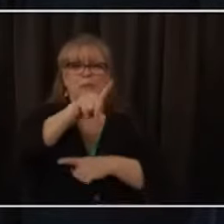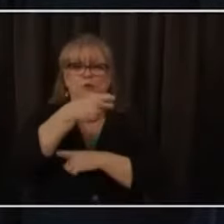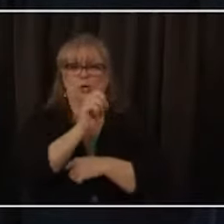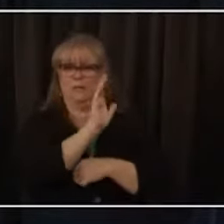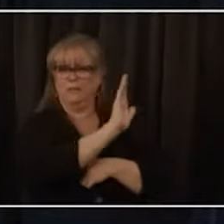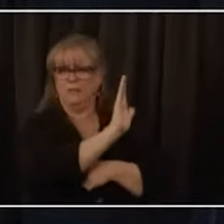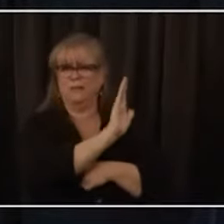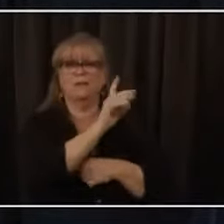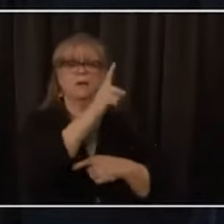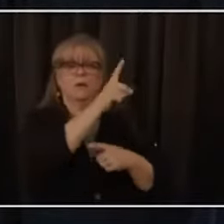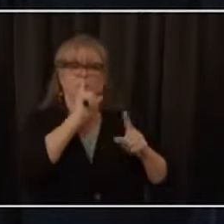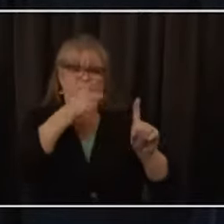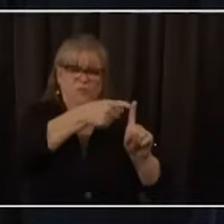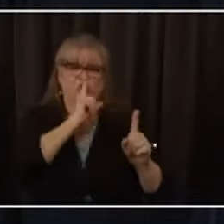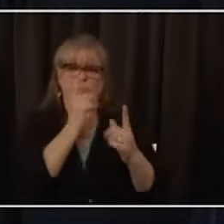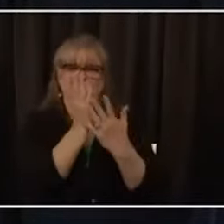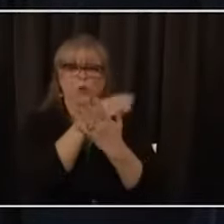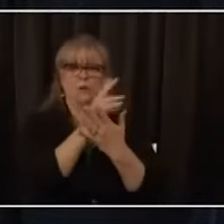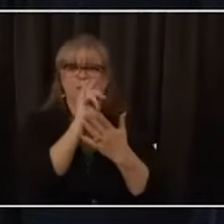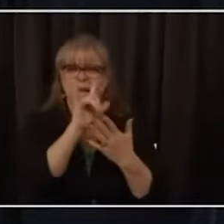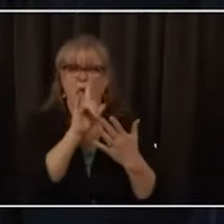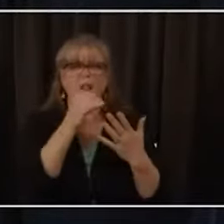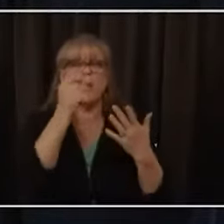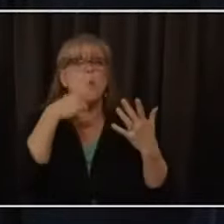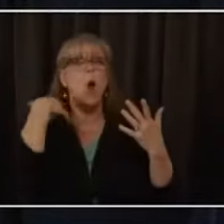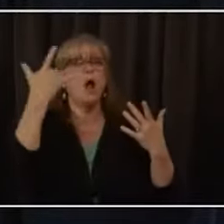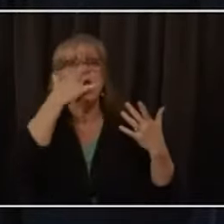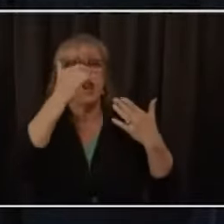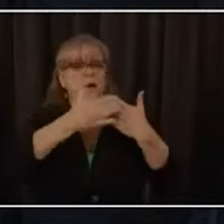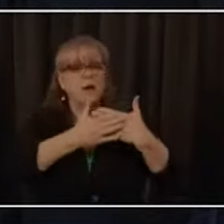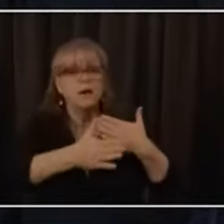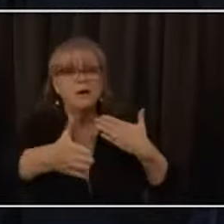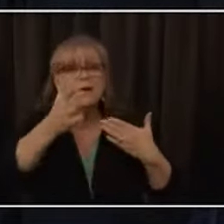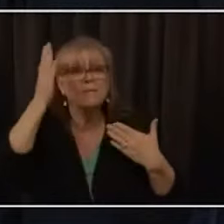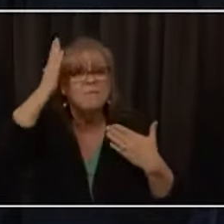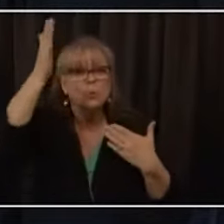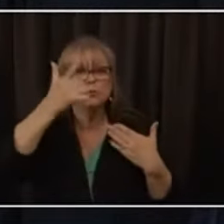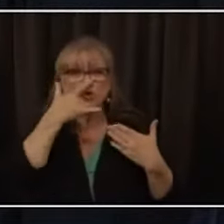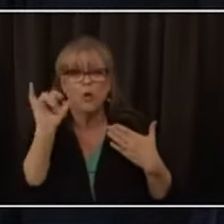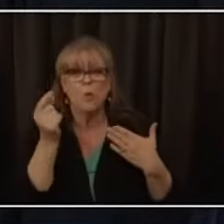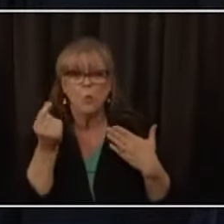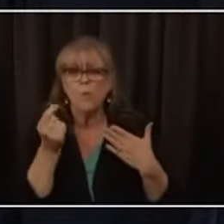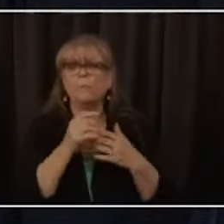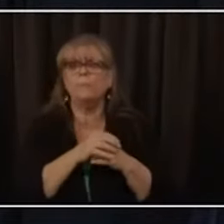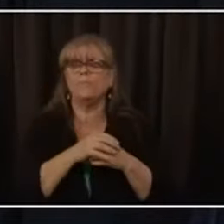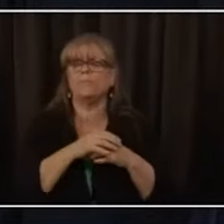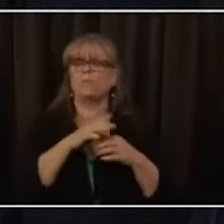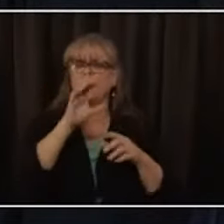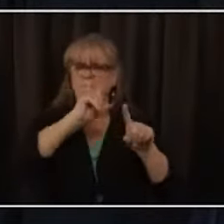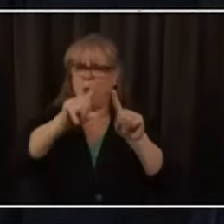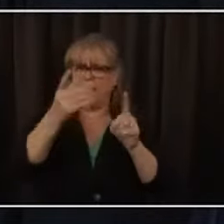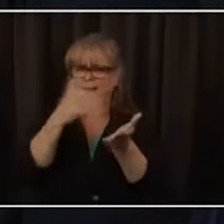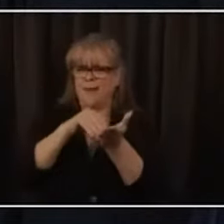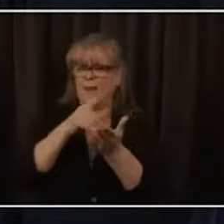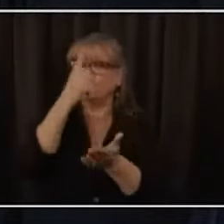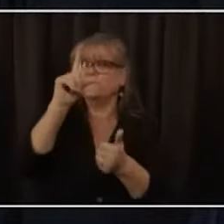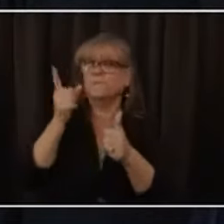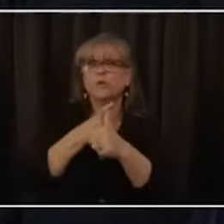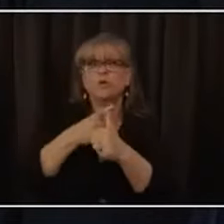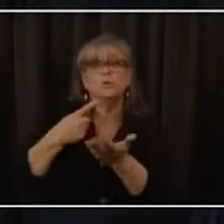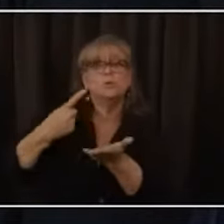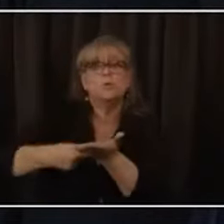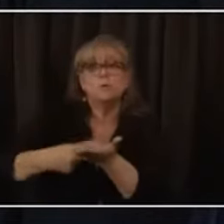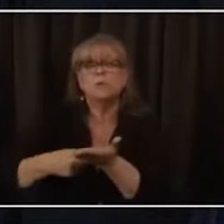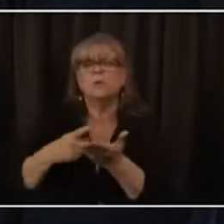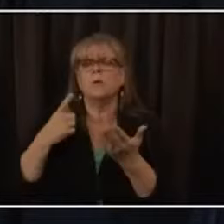the dial system. The two things that are statewide that are strong are the statewide mask mandate, and the other one is